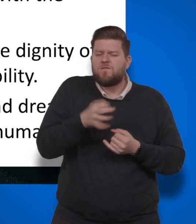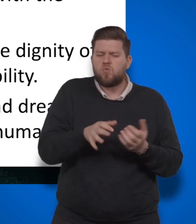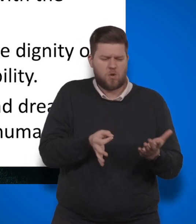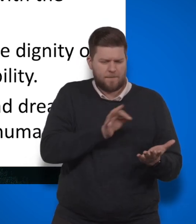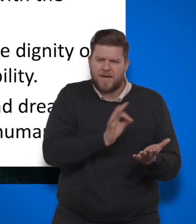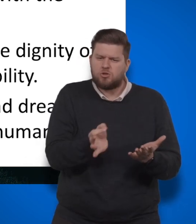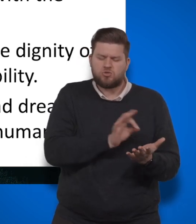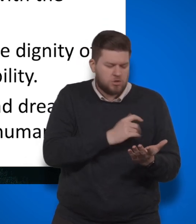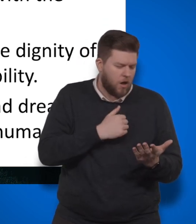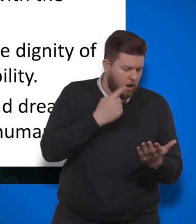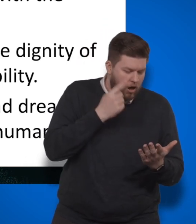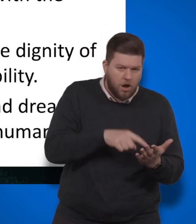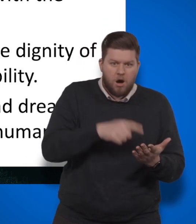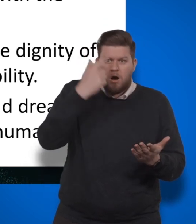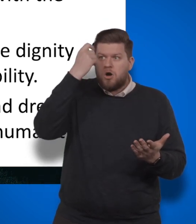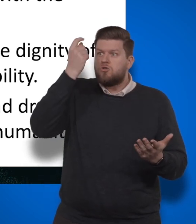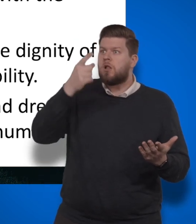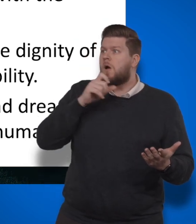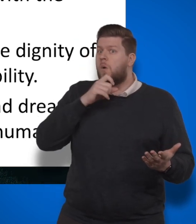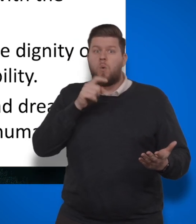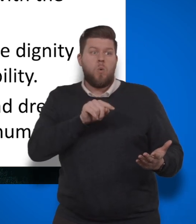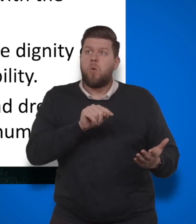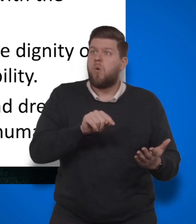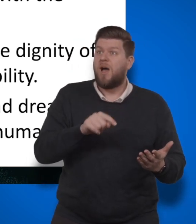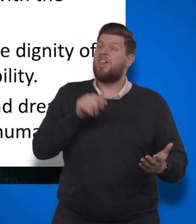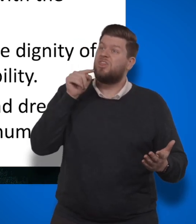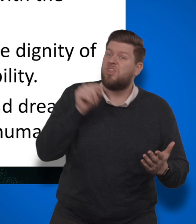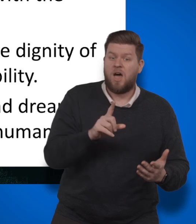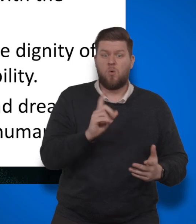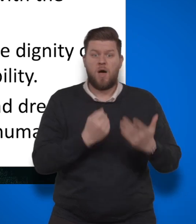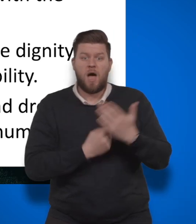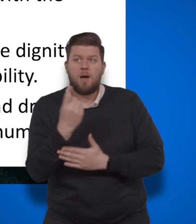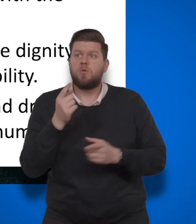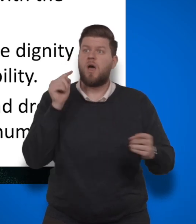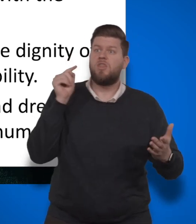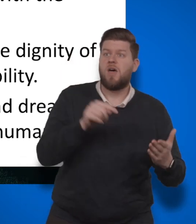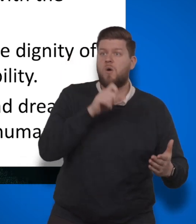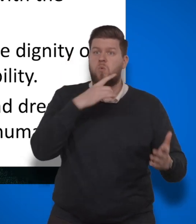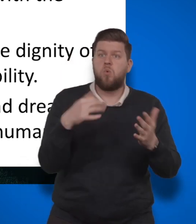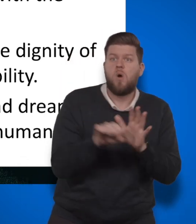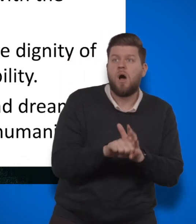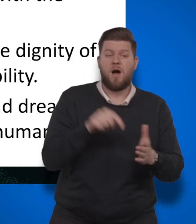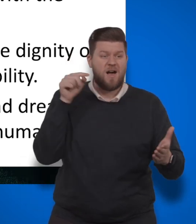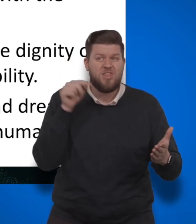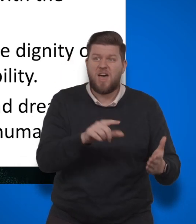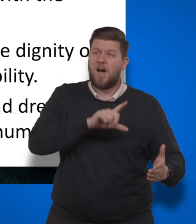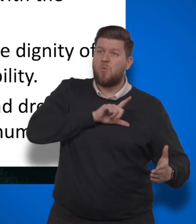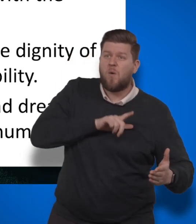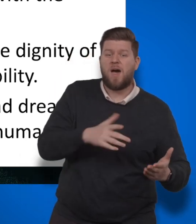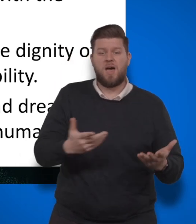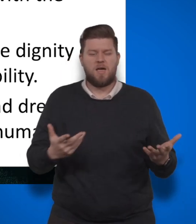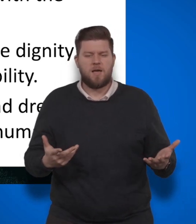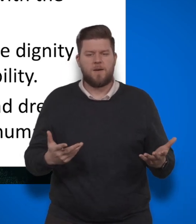realize, oh, that's what was going on. That's why she was behaving like this. The meaning